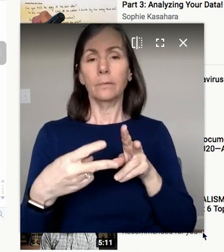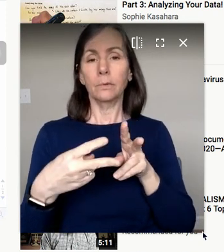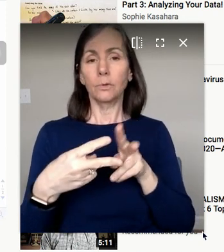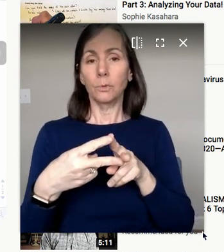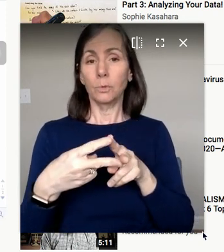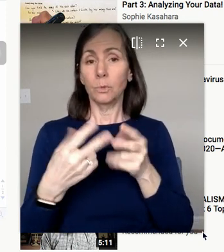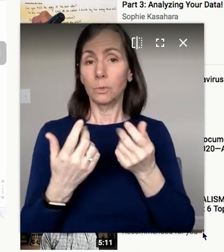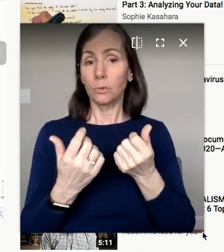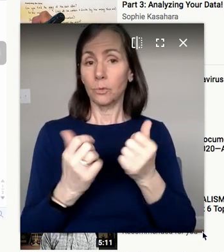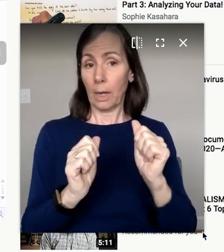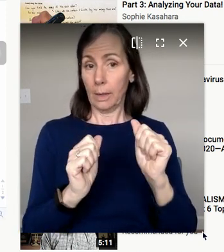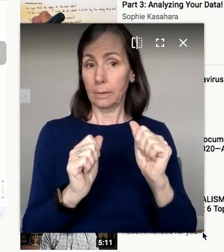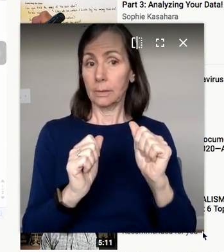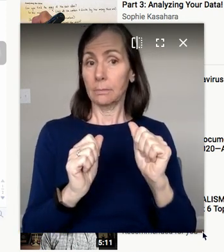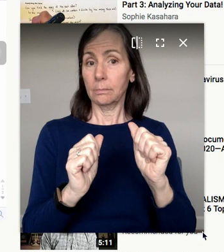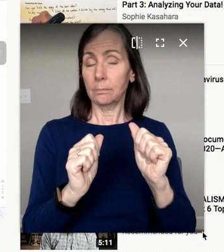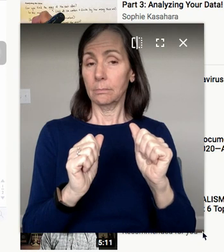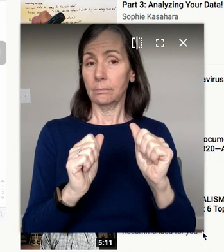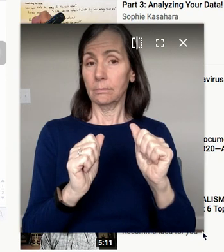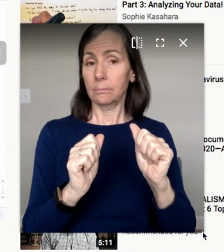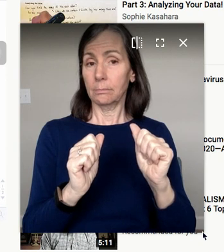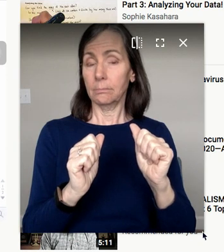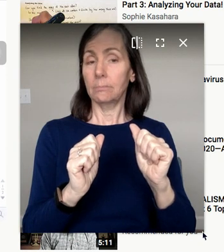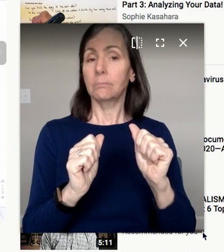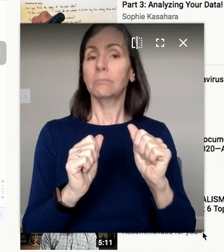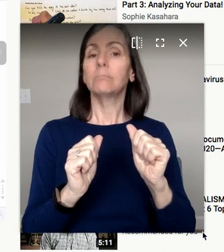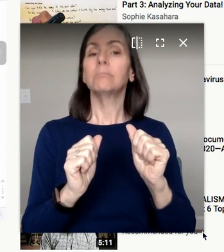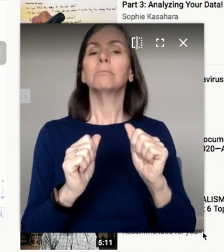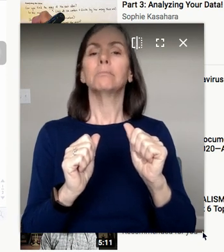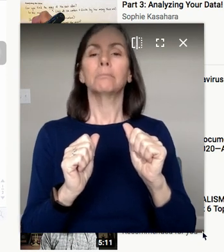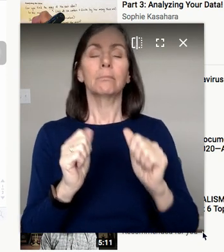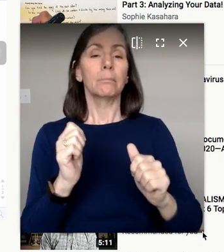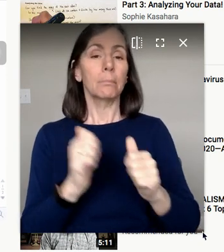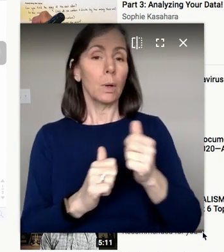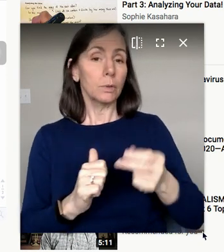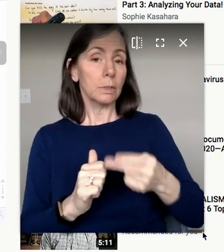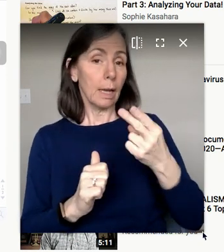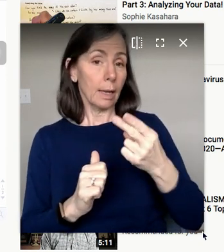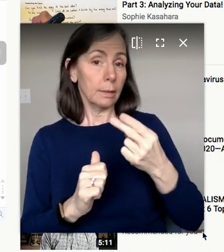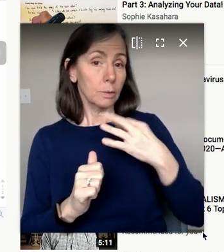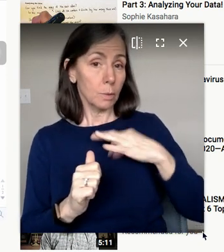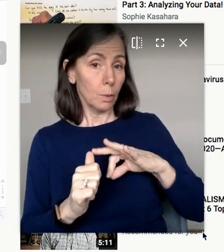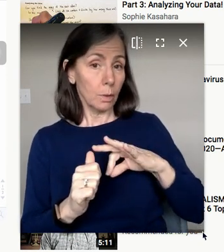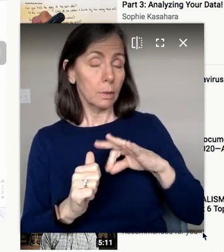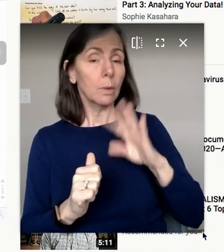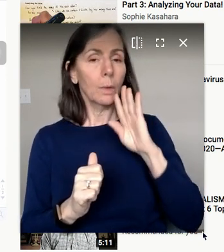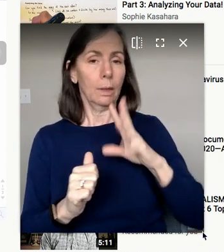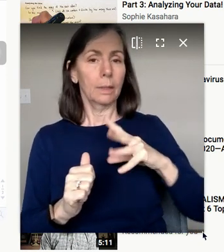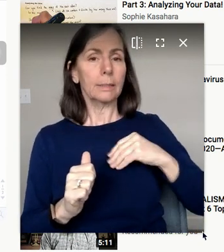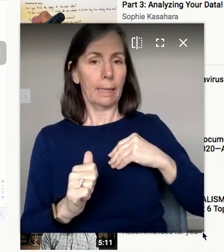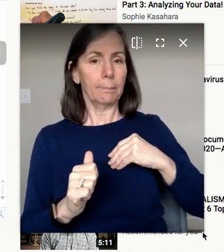tries, and we'll take the highest score.